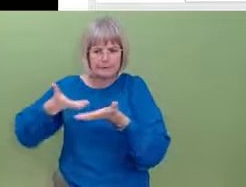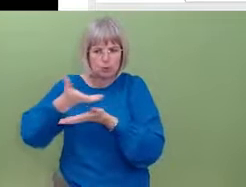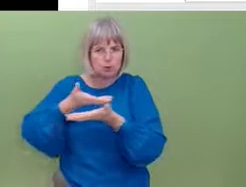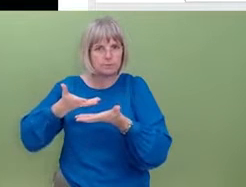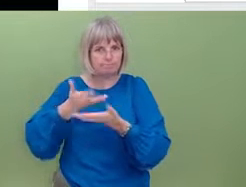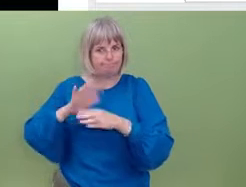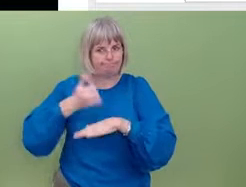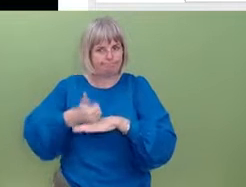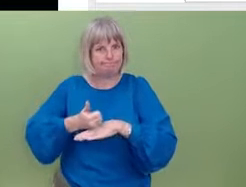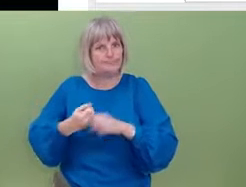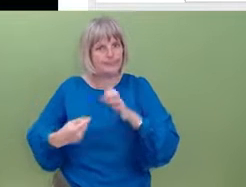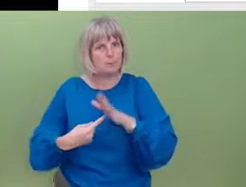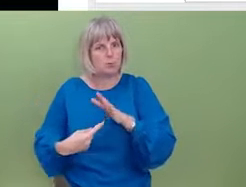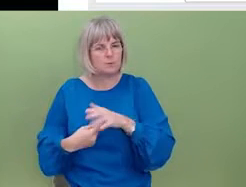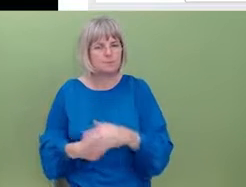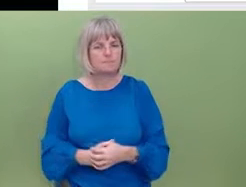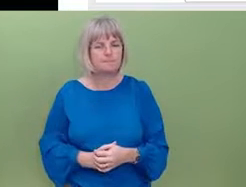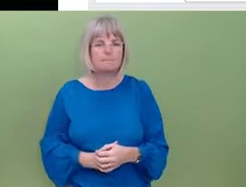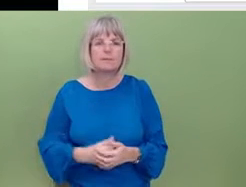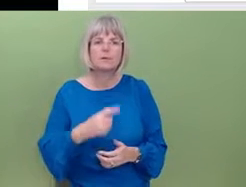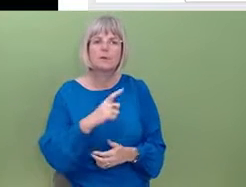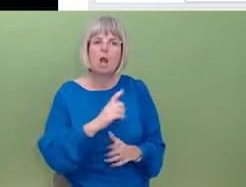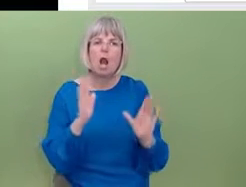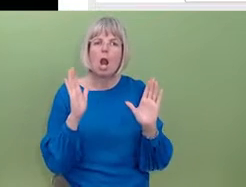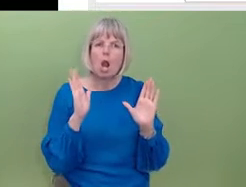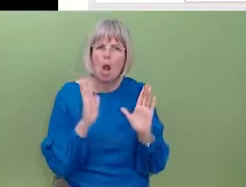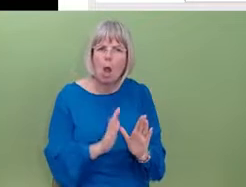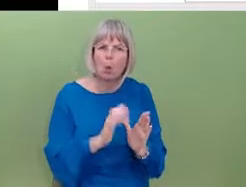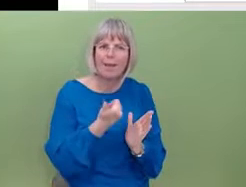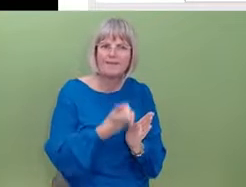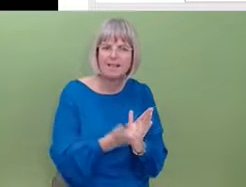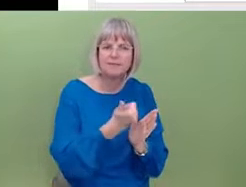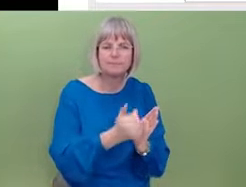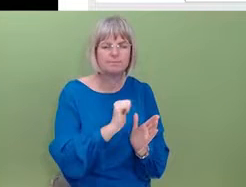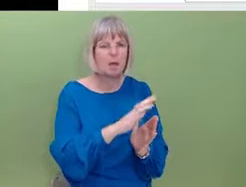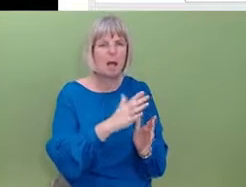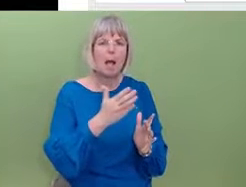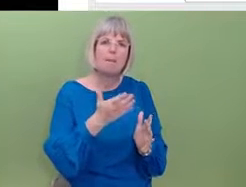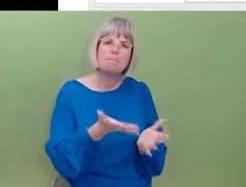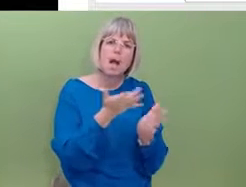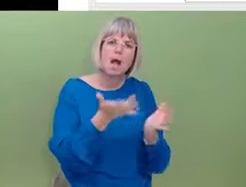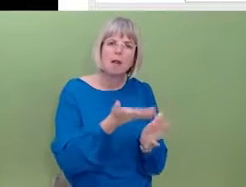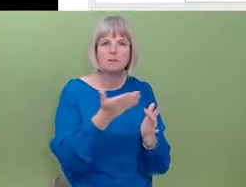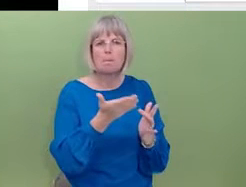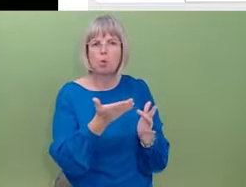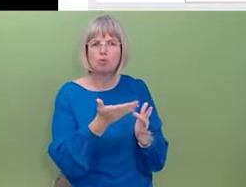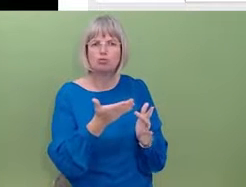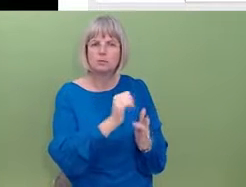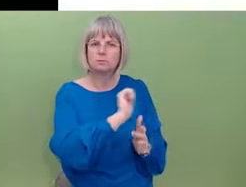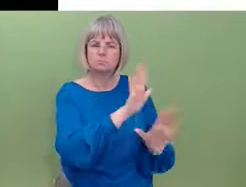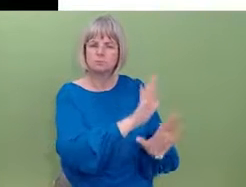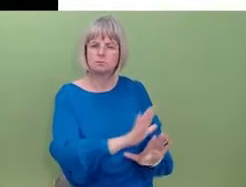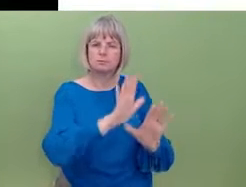Because low-intense ECBT typically works with mild to moderate presentations, it's really important that there's a team around the child